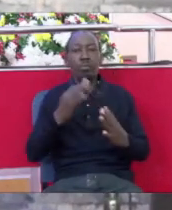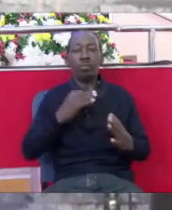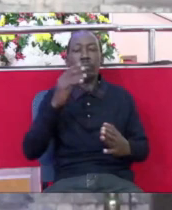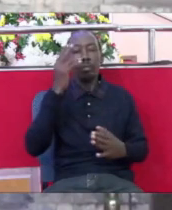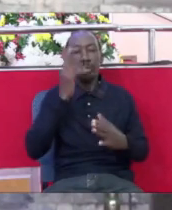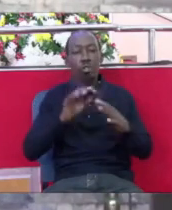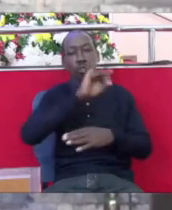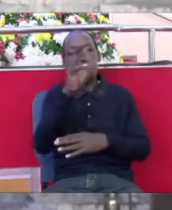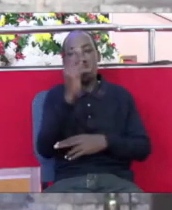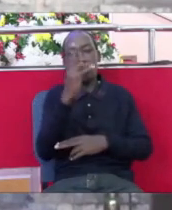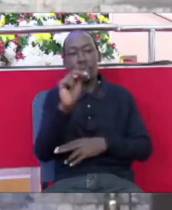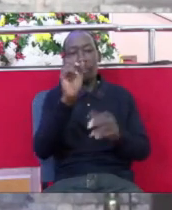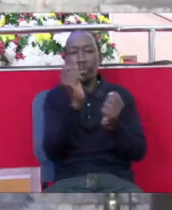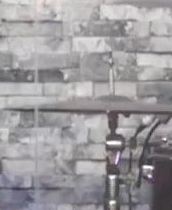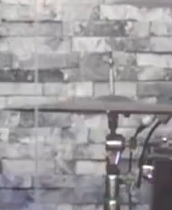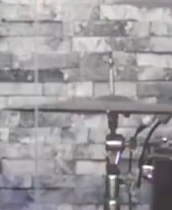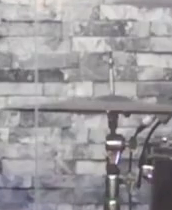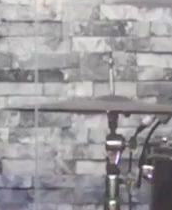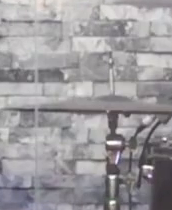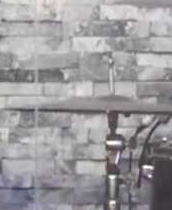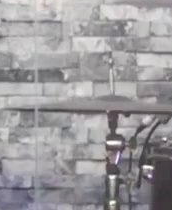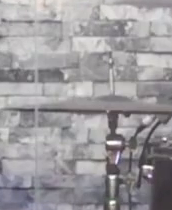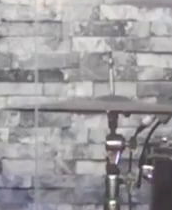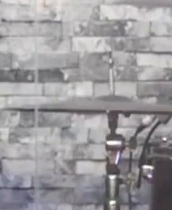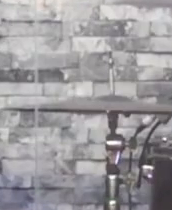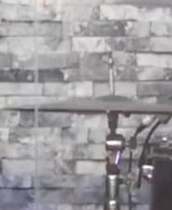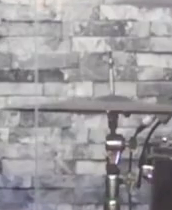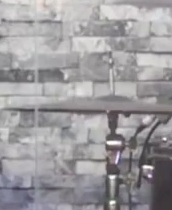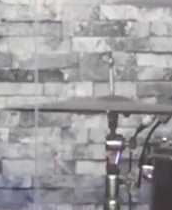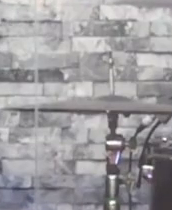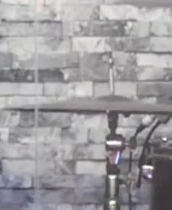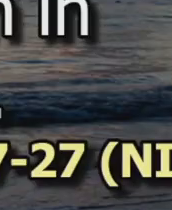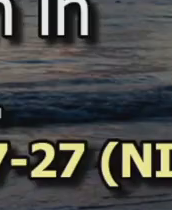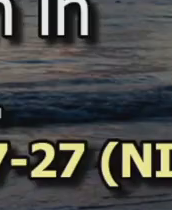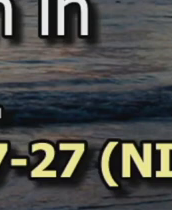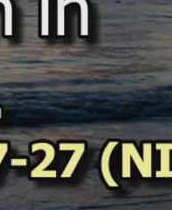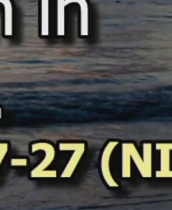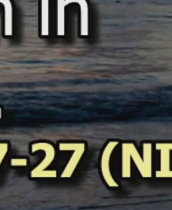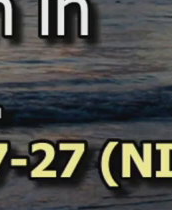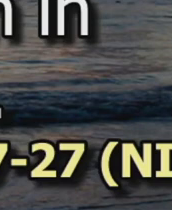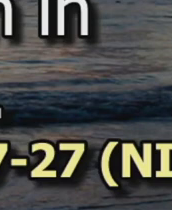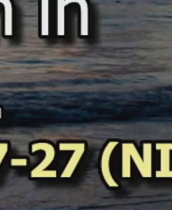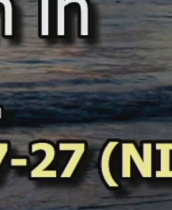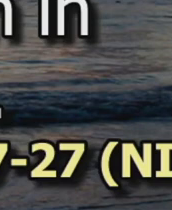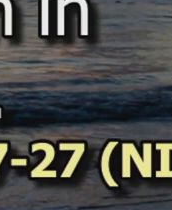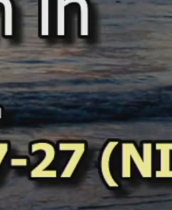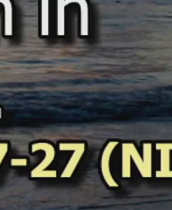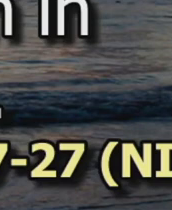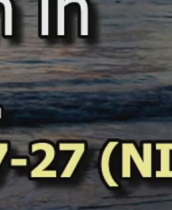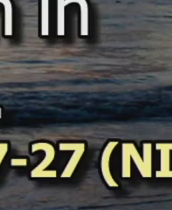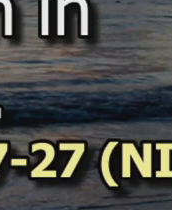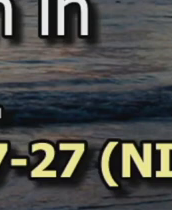in John 11. Habari za Lazaro, Yohana 11. And we read a few of them. So it